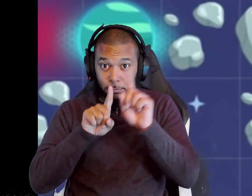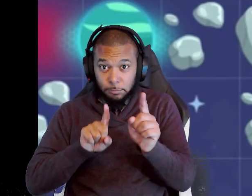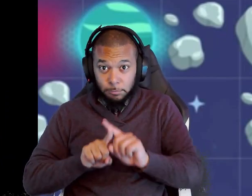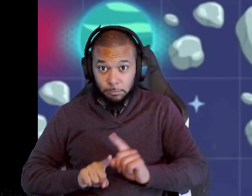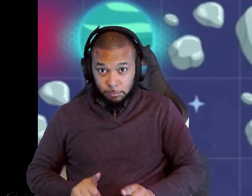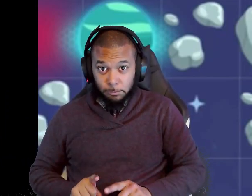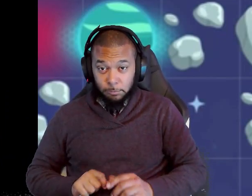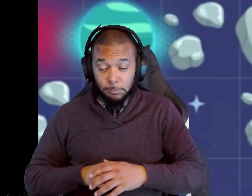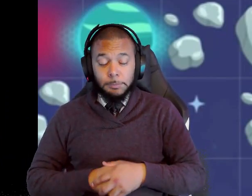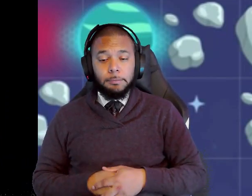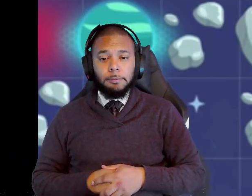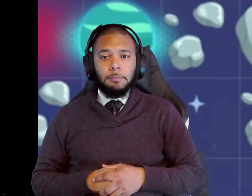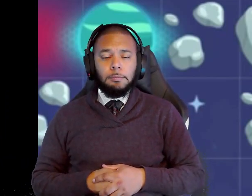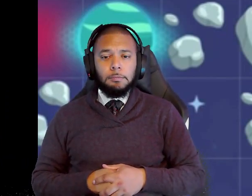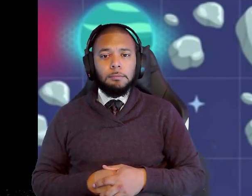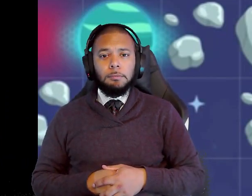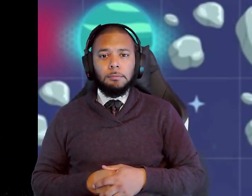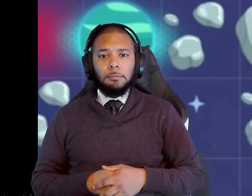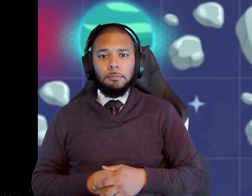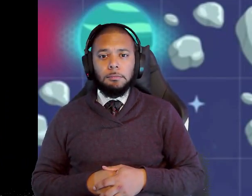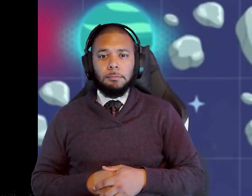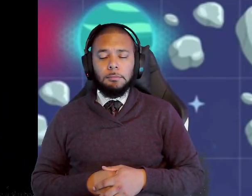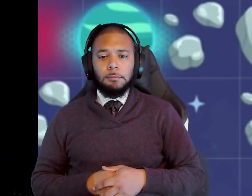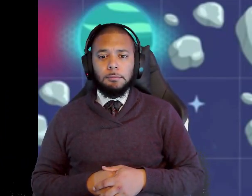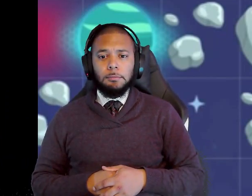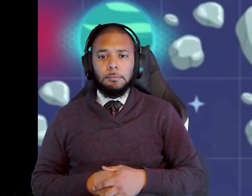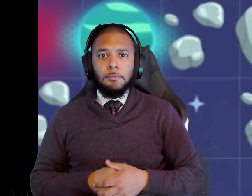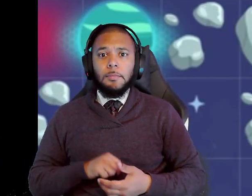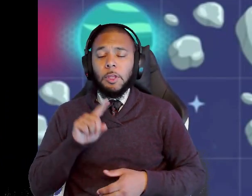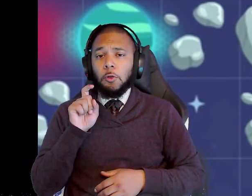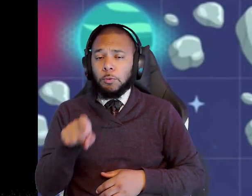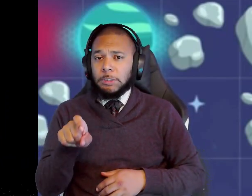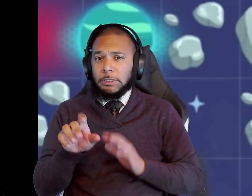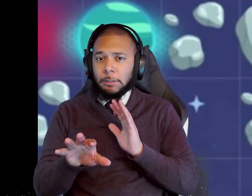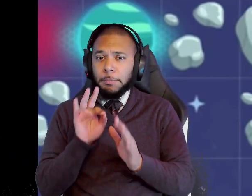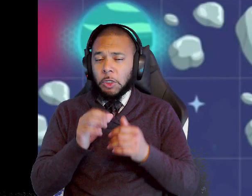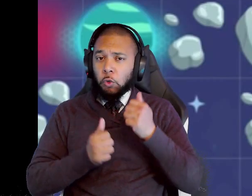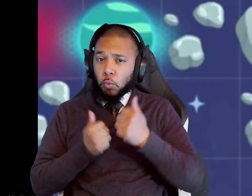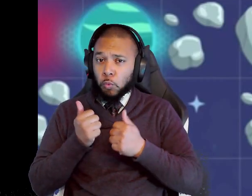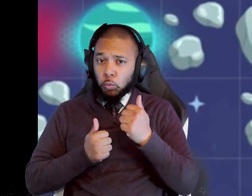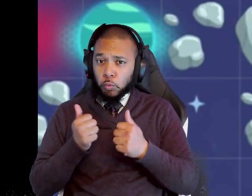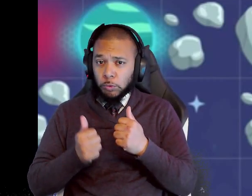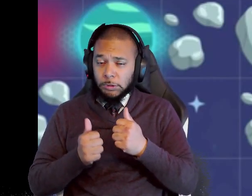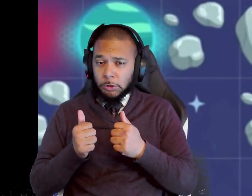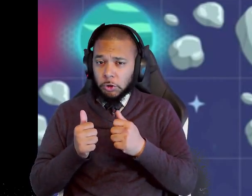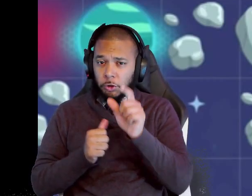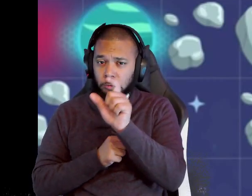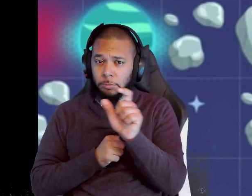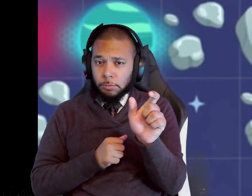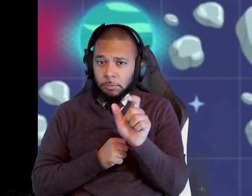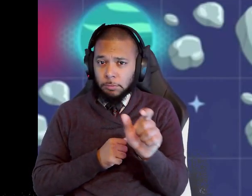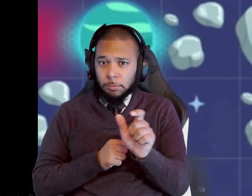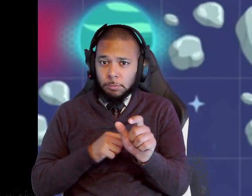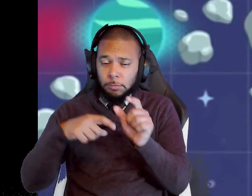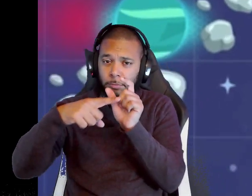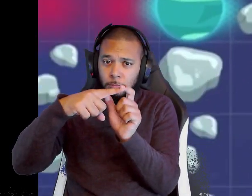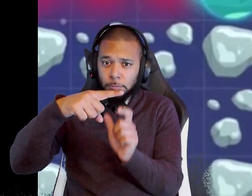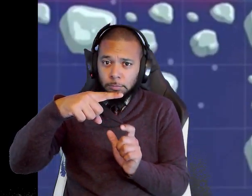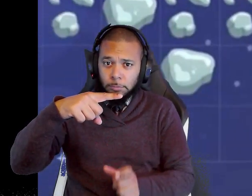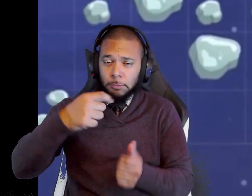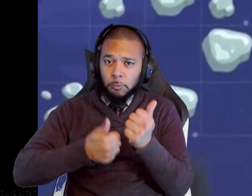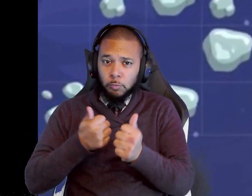down left right so we need to choose which blocks are going to move this rocket towards the planet